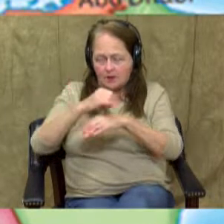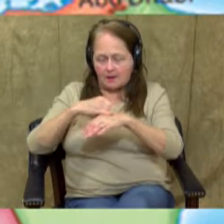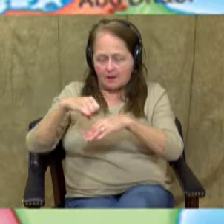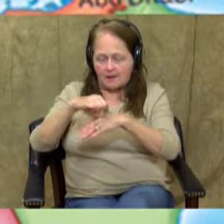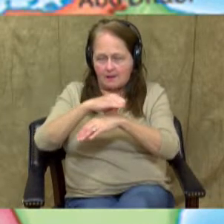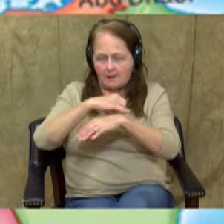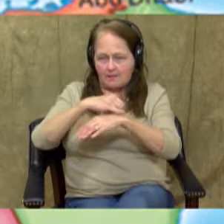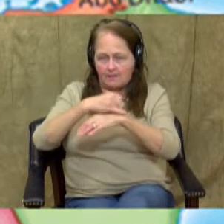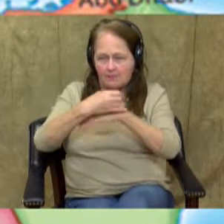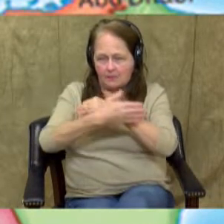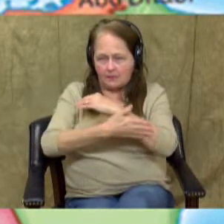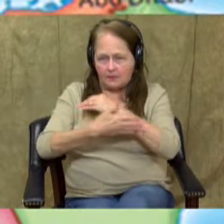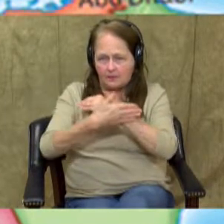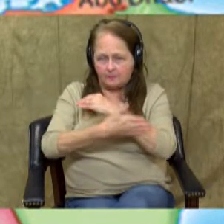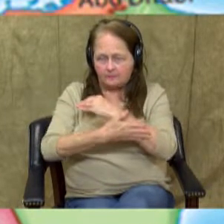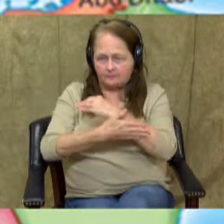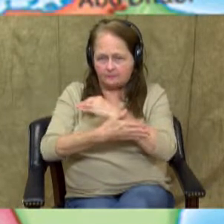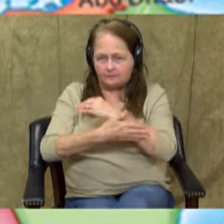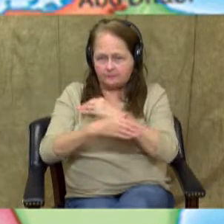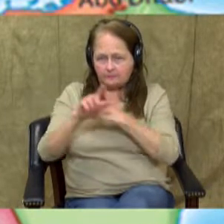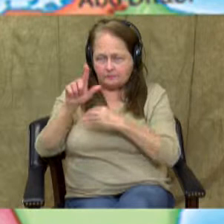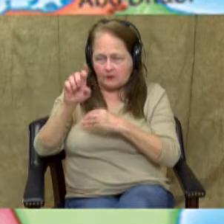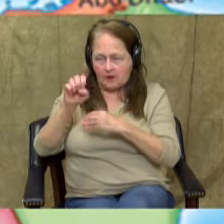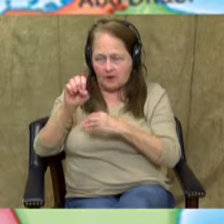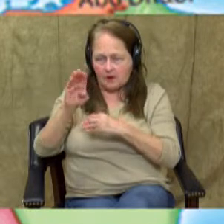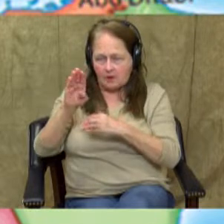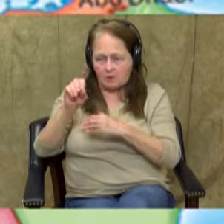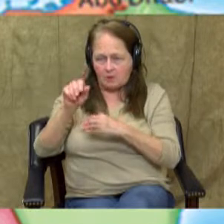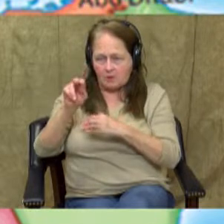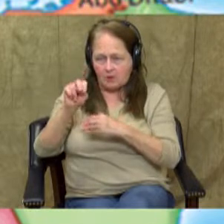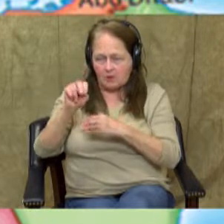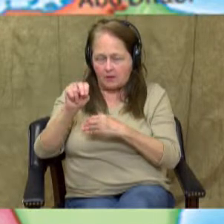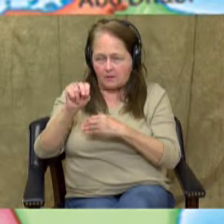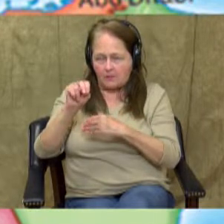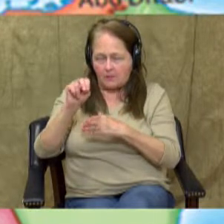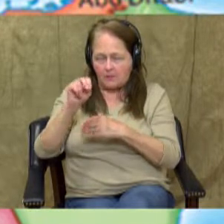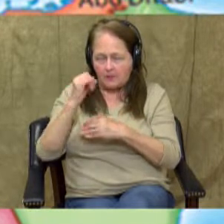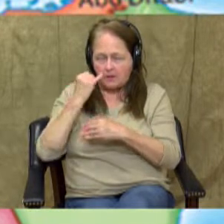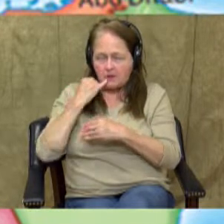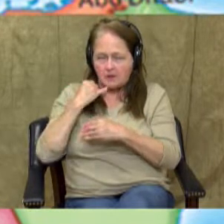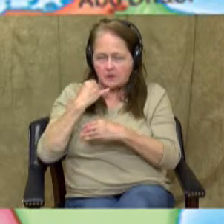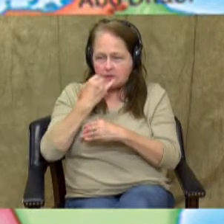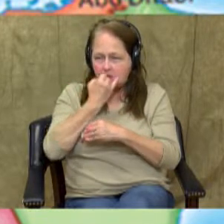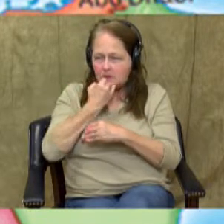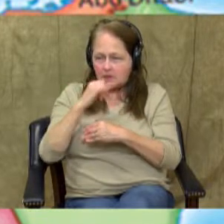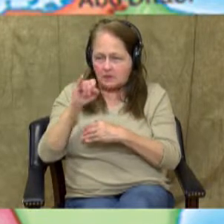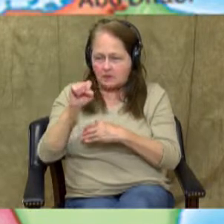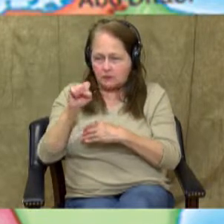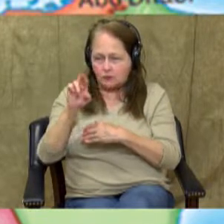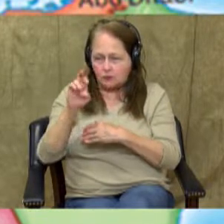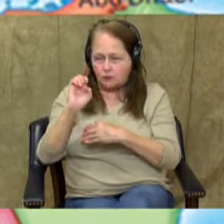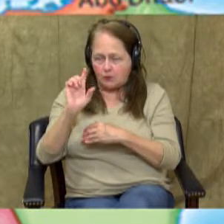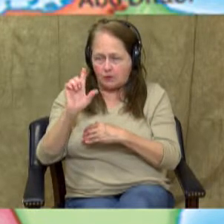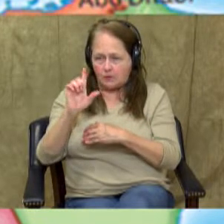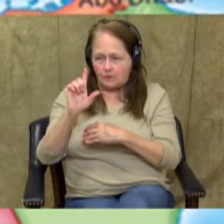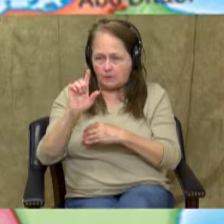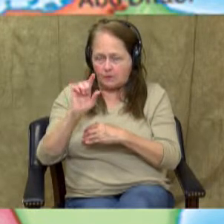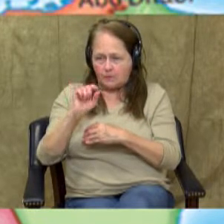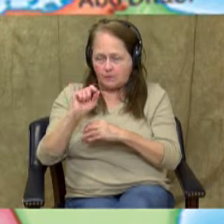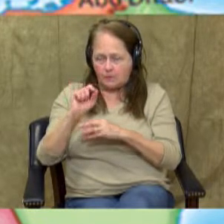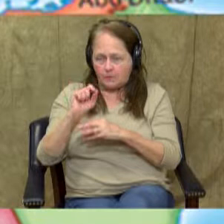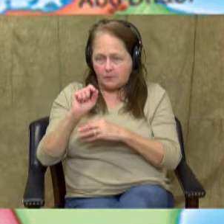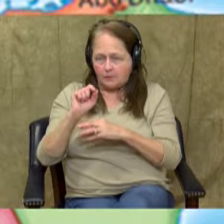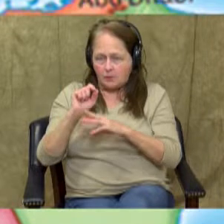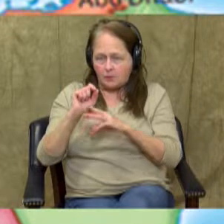country. On the coast, we have Lebanon. Beneath that is Israel. And then we have West Bank